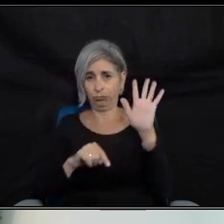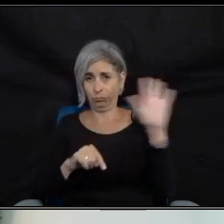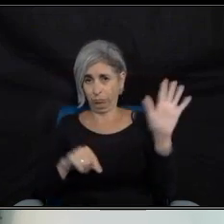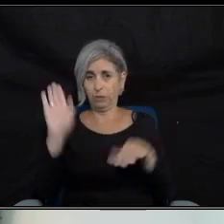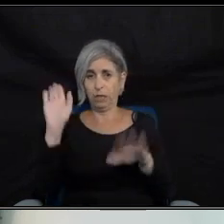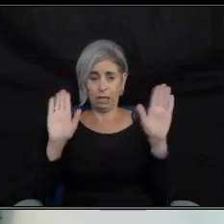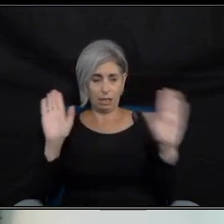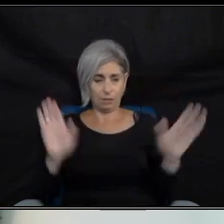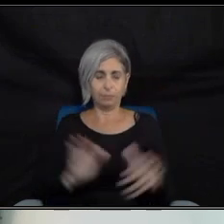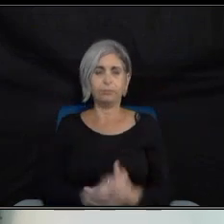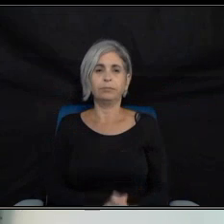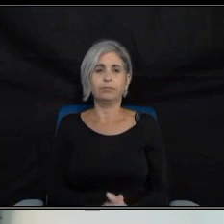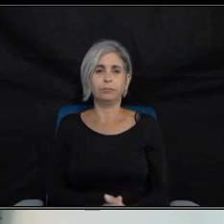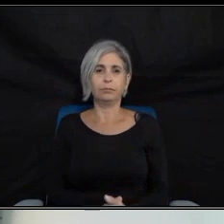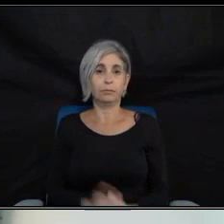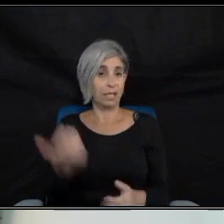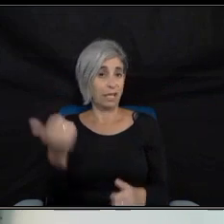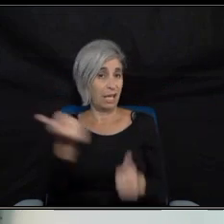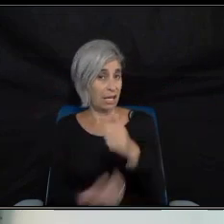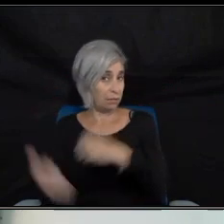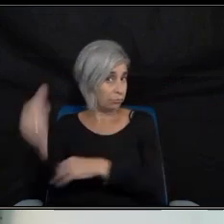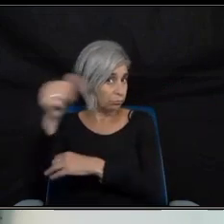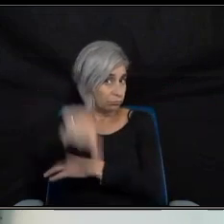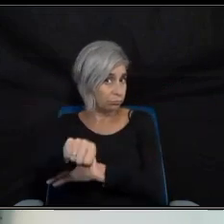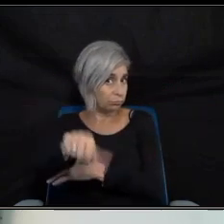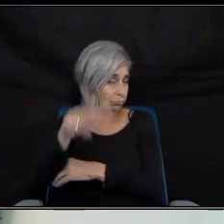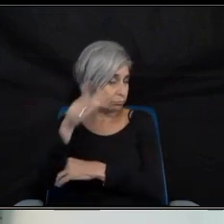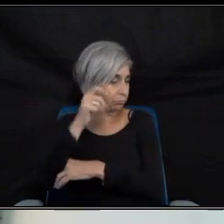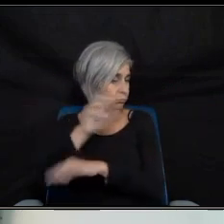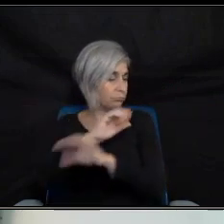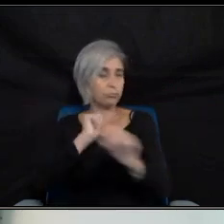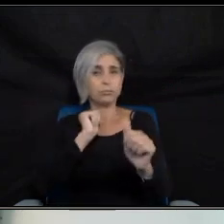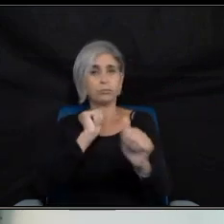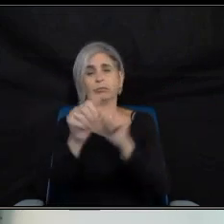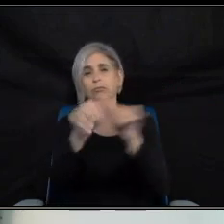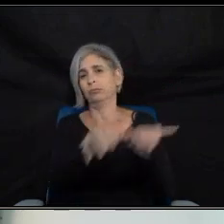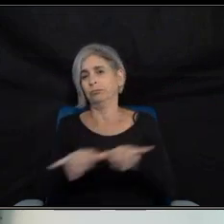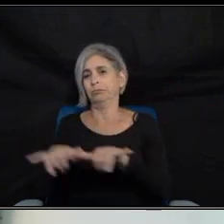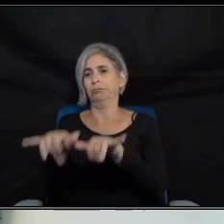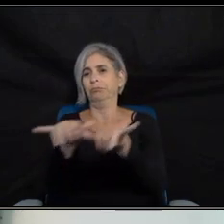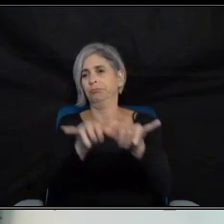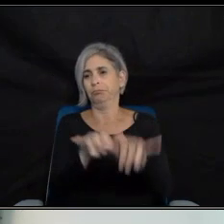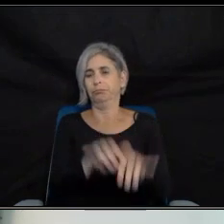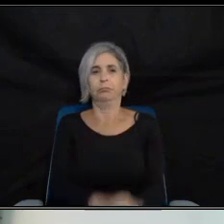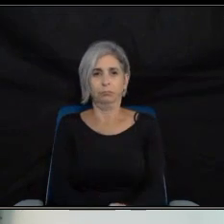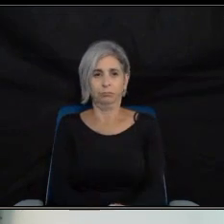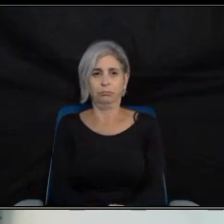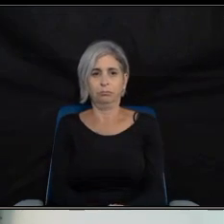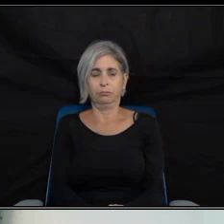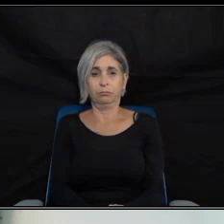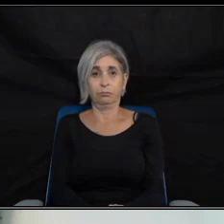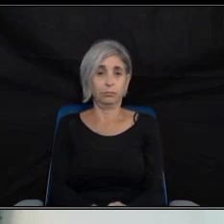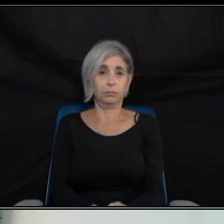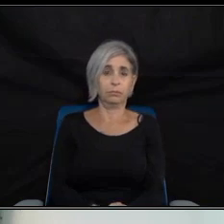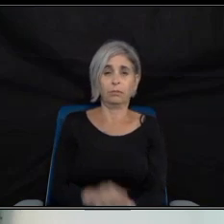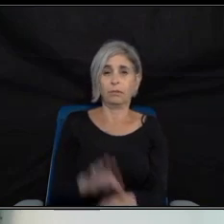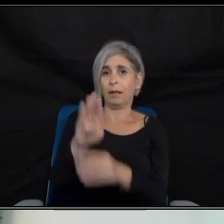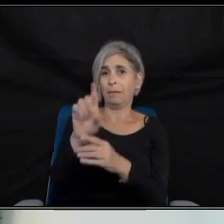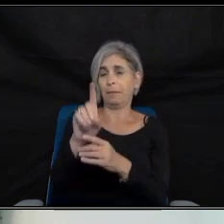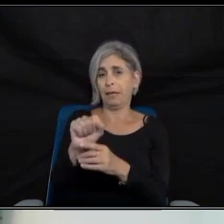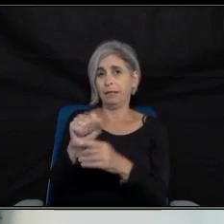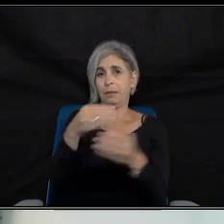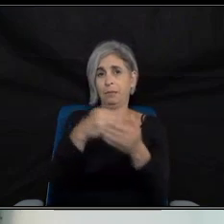Aye. Any opposed? Hearing none, motion passes unanimously. Consent bids and purchases